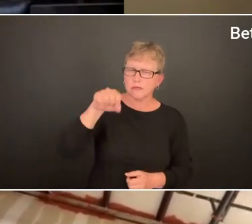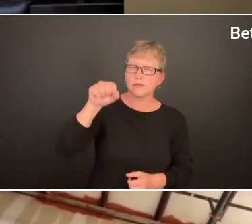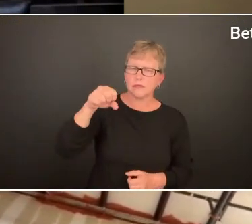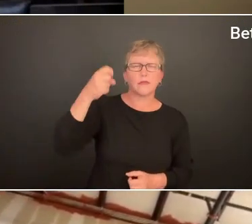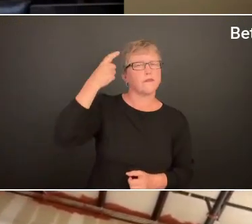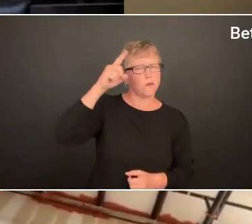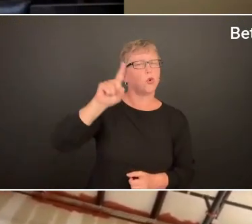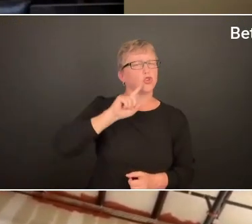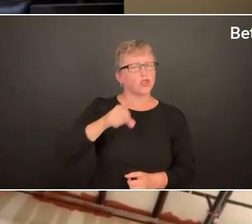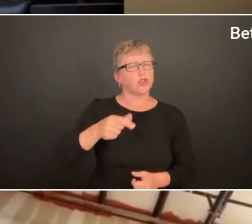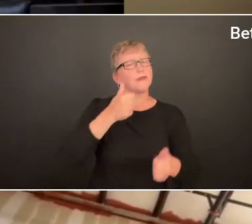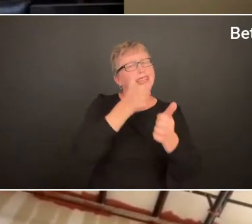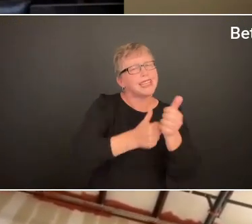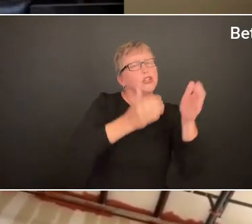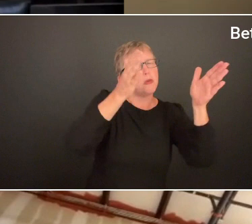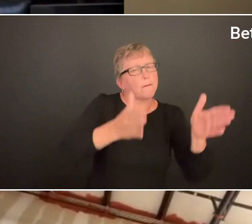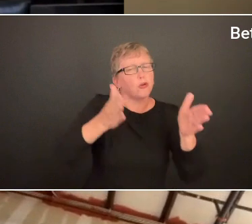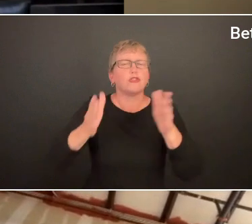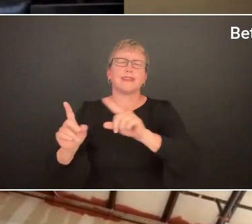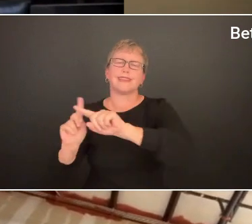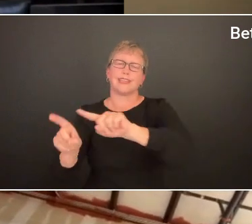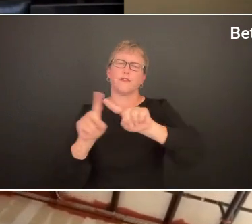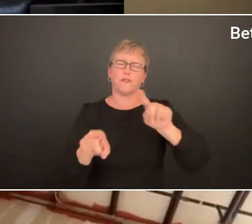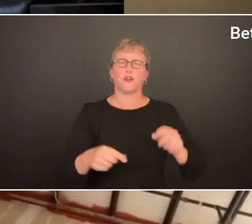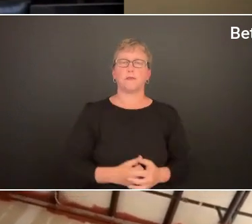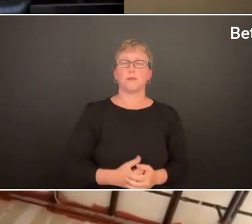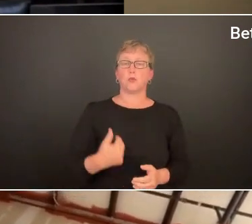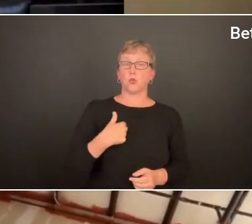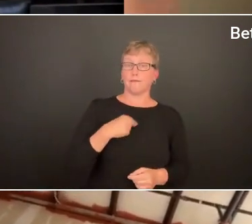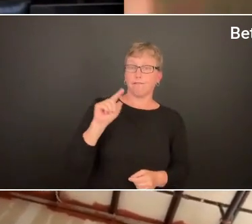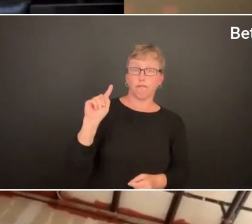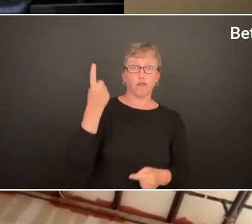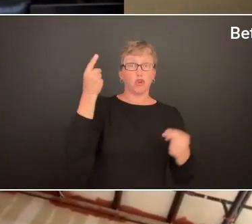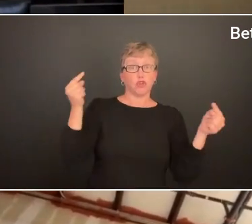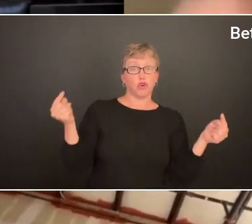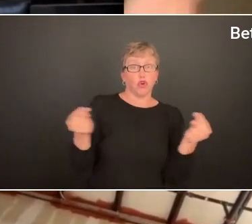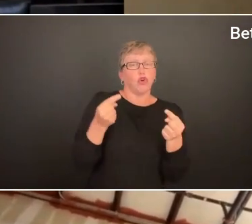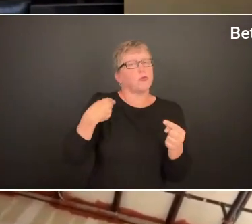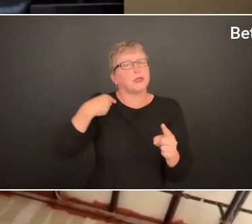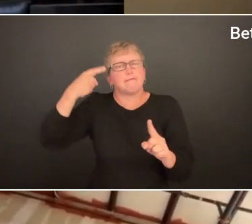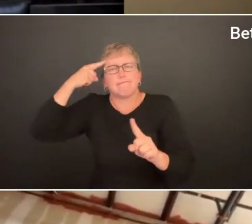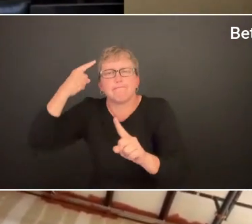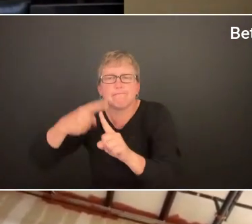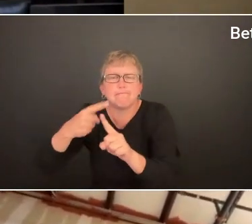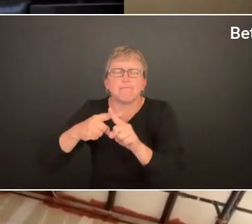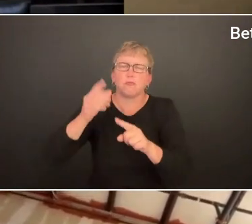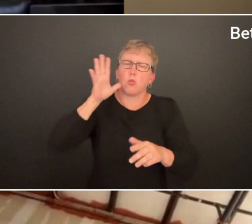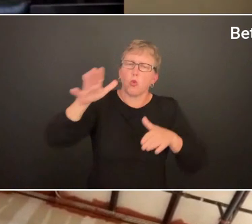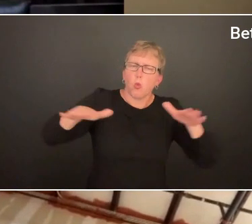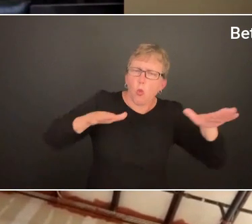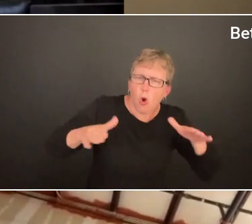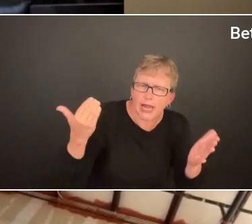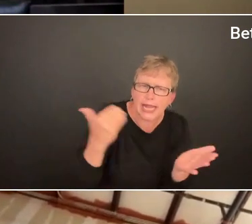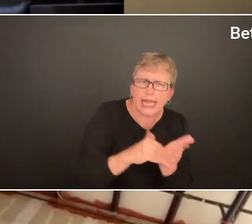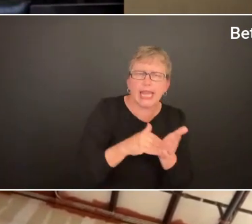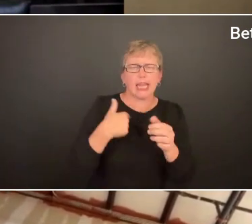I think it's different for each person. I mean, just like when we get newly injured, we're like, oh, we're going to walk again. I'm going to walk again. And if I put enough